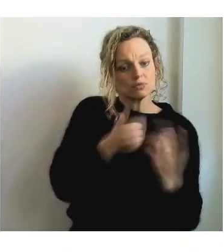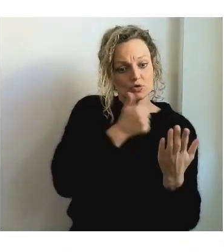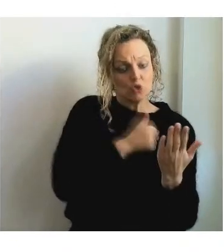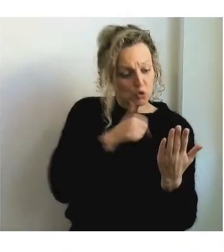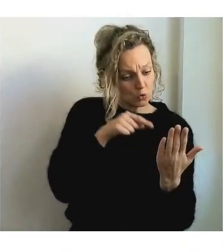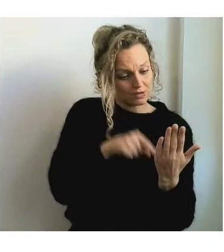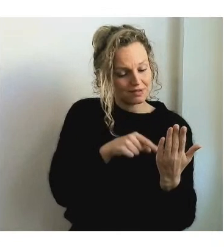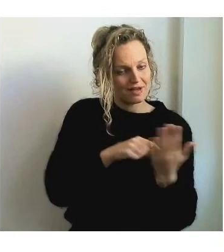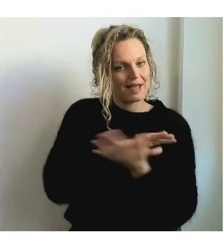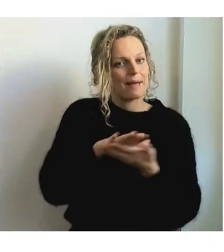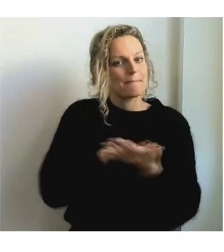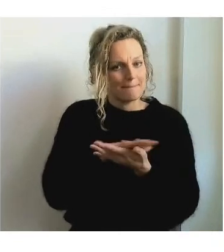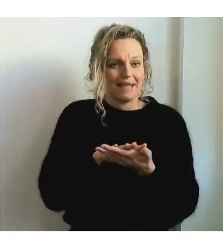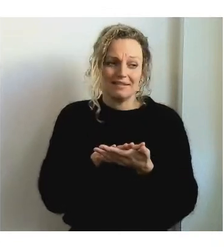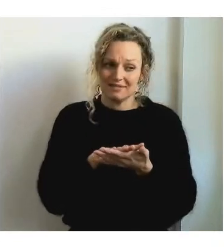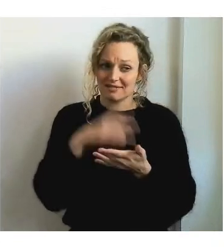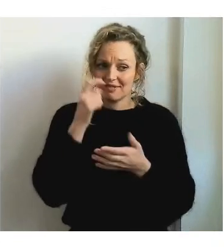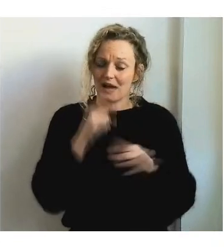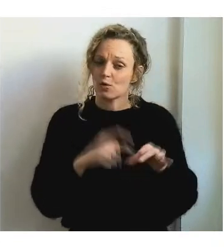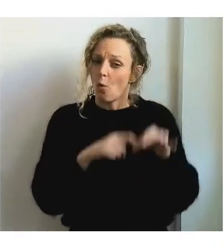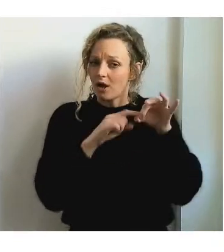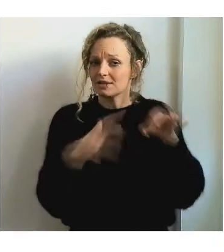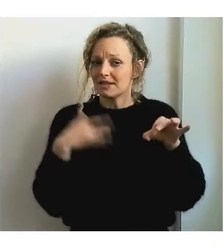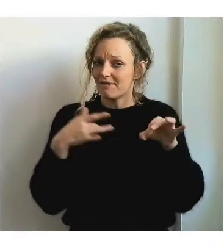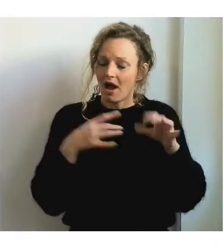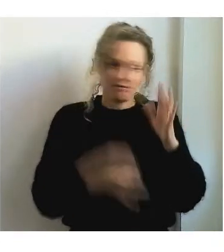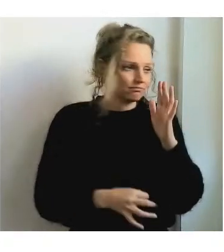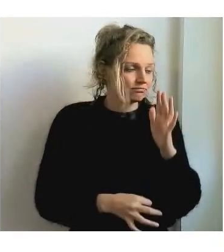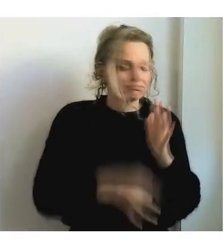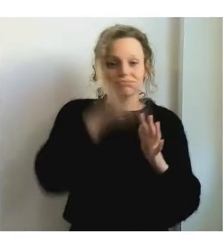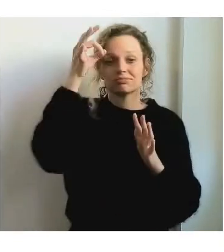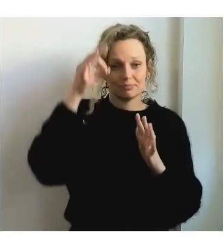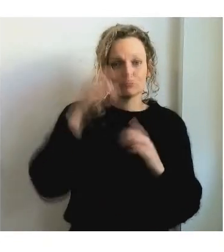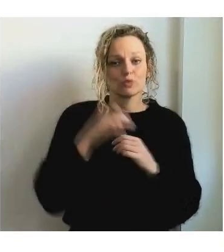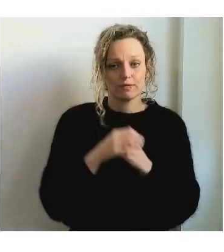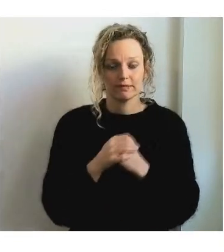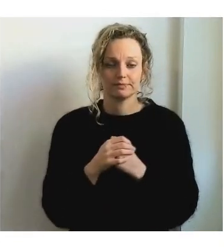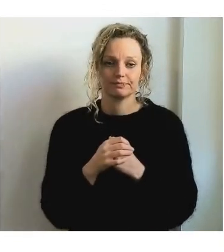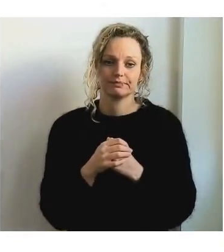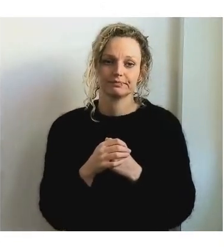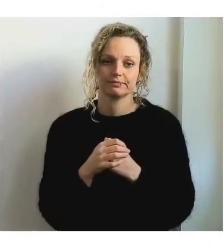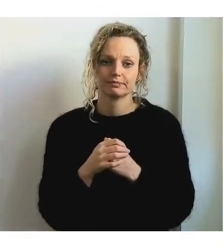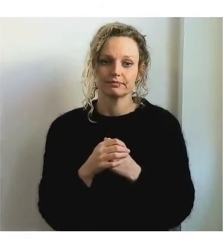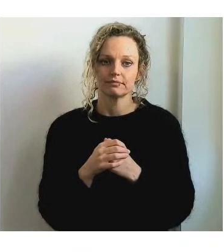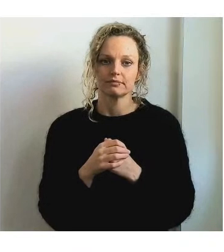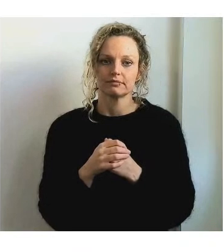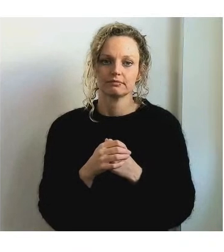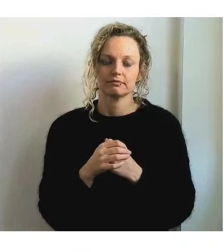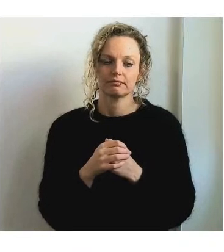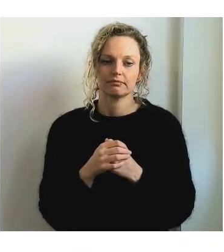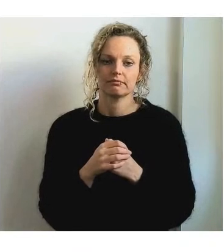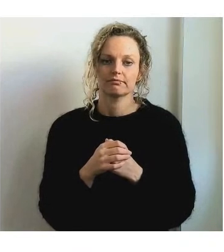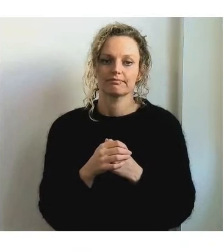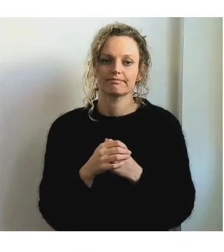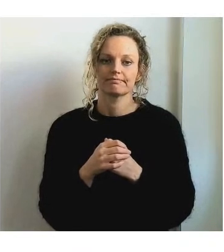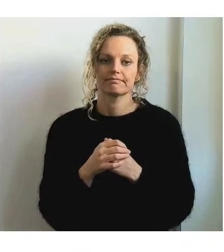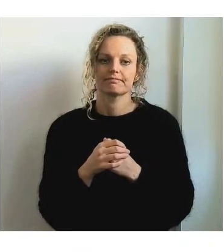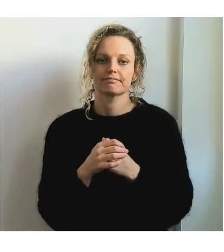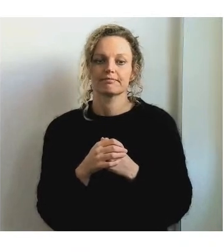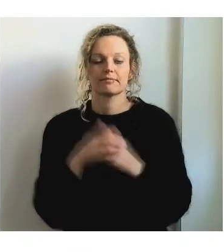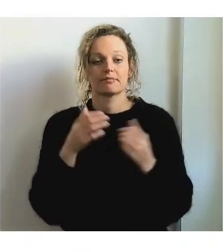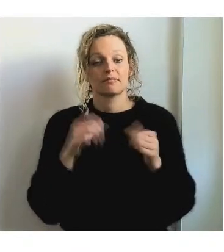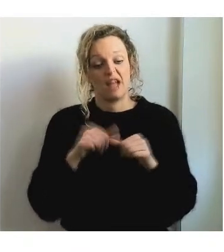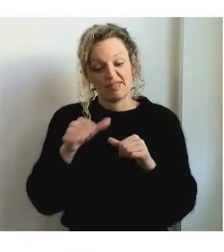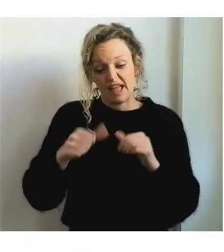to people's quality of life. And then, as you say, if you bring in around the additional assistive